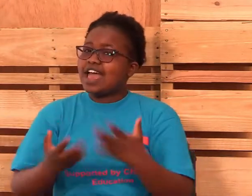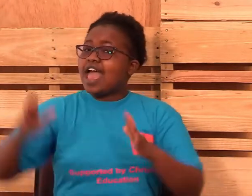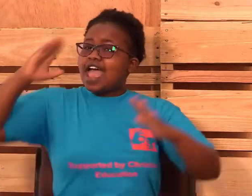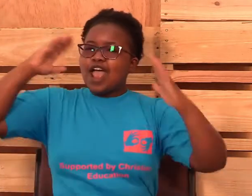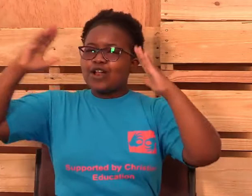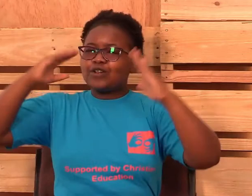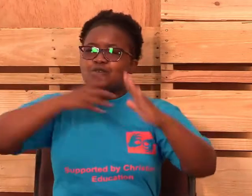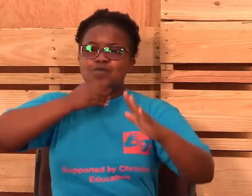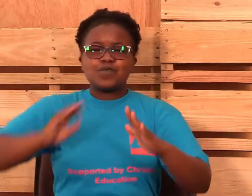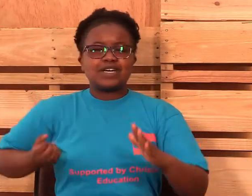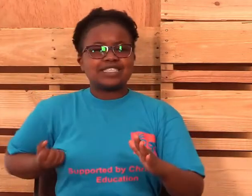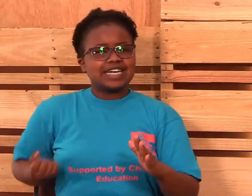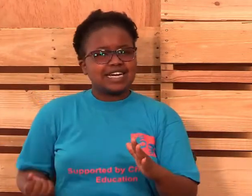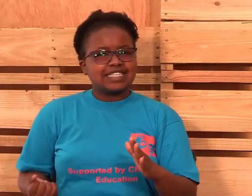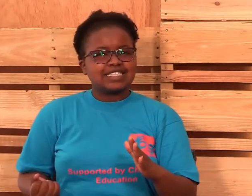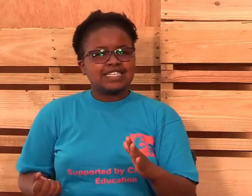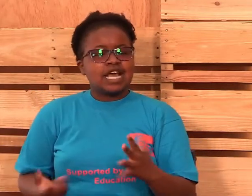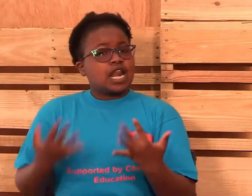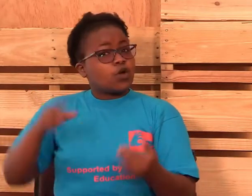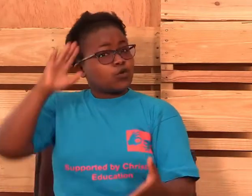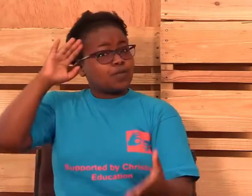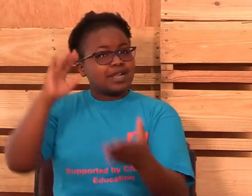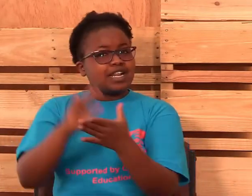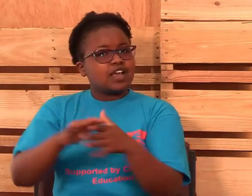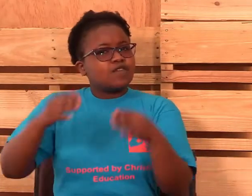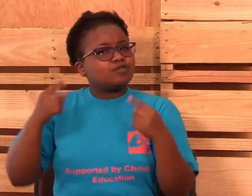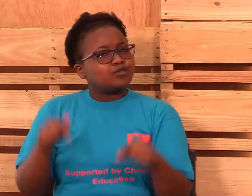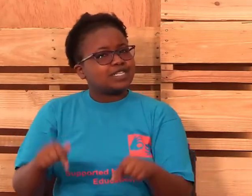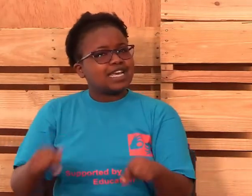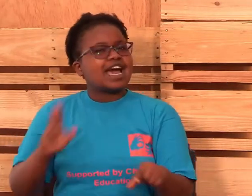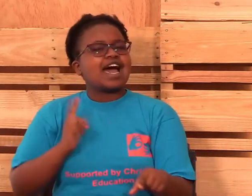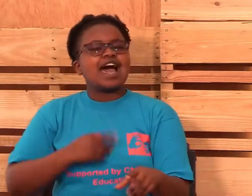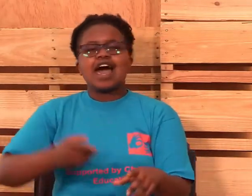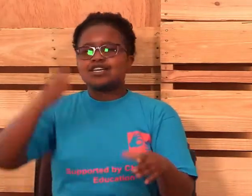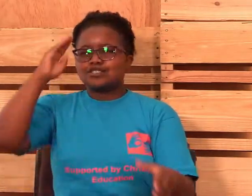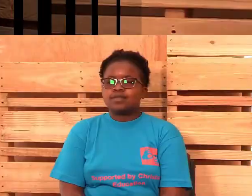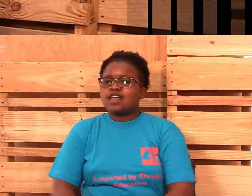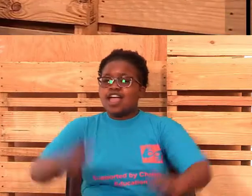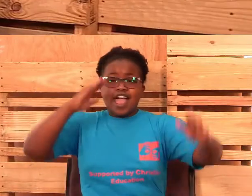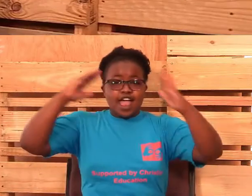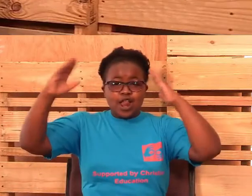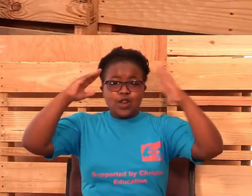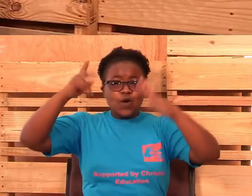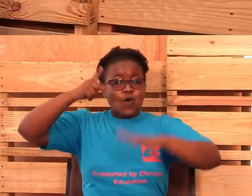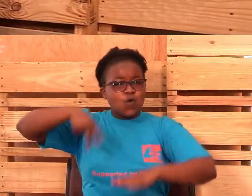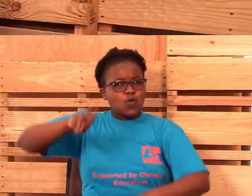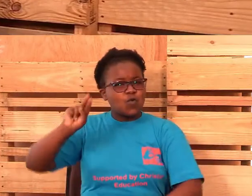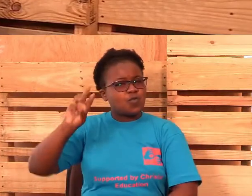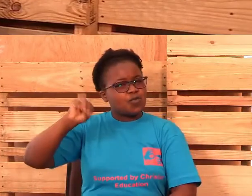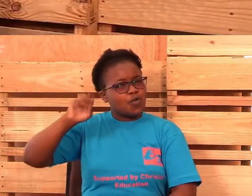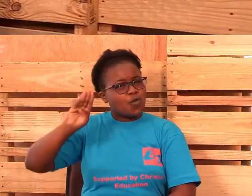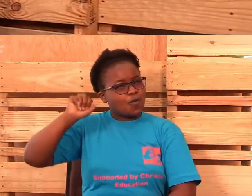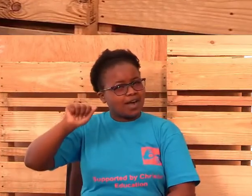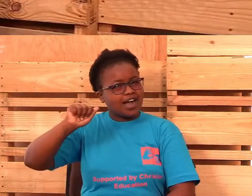Hello, boys and girls. I believe by now you know what we are talking about. Hello, Pumbaa.